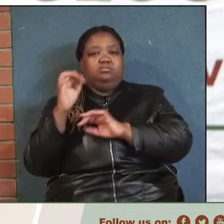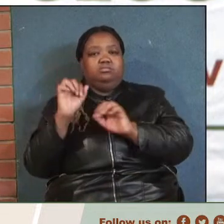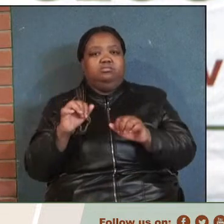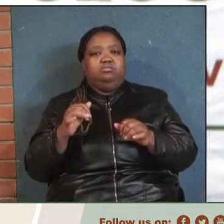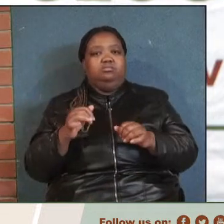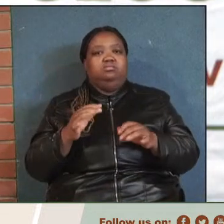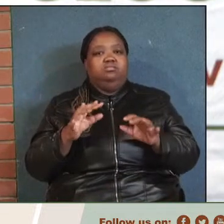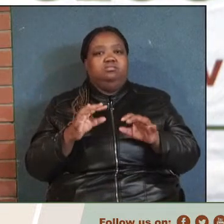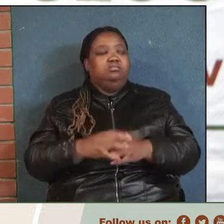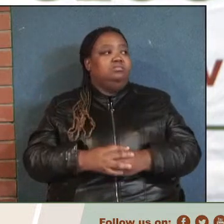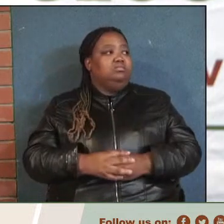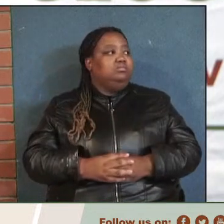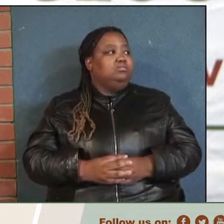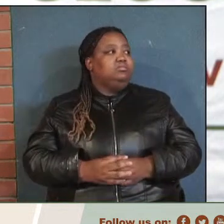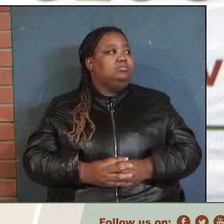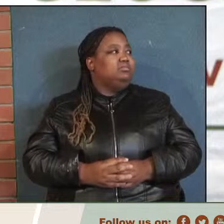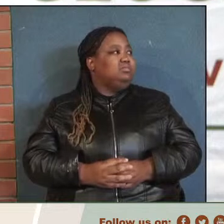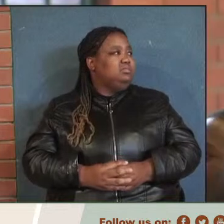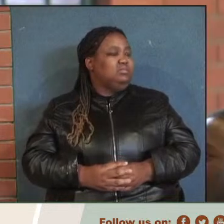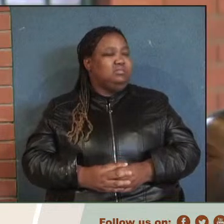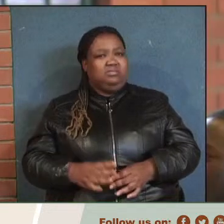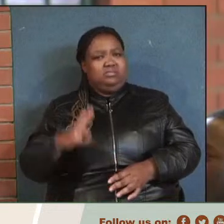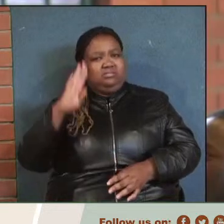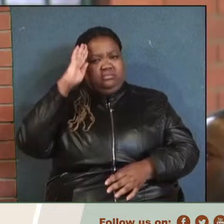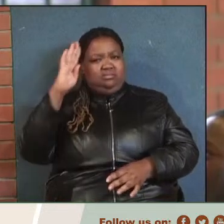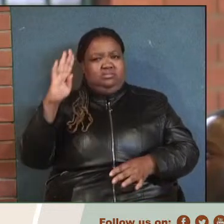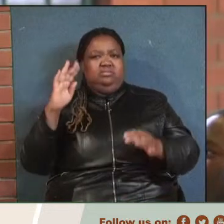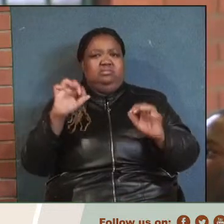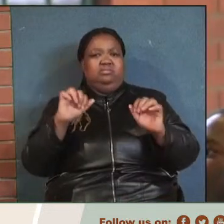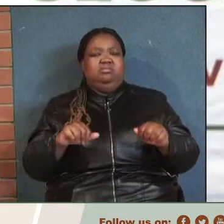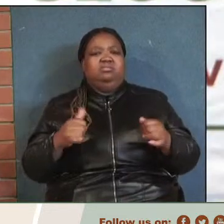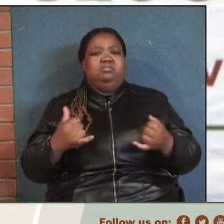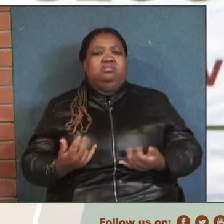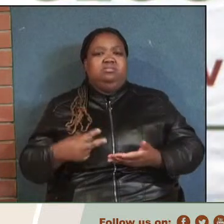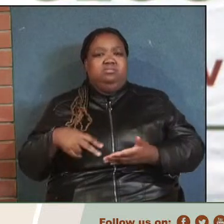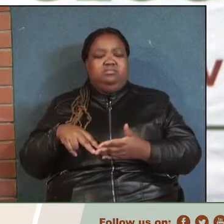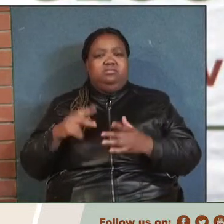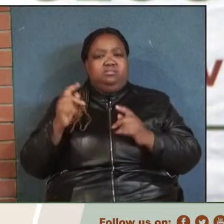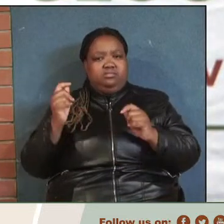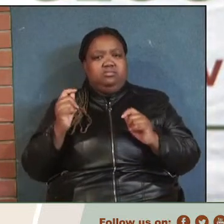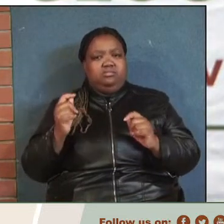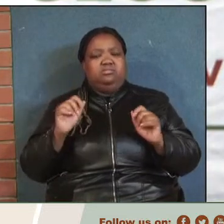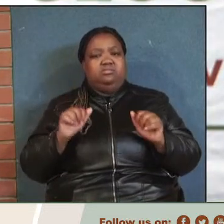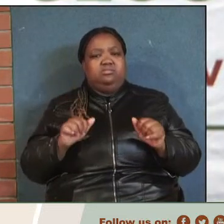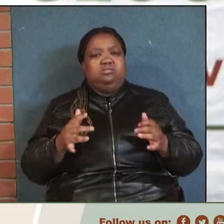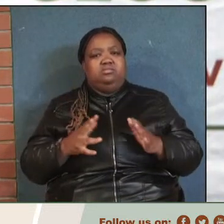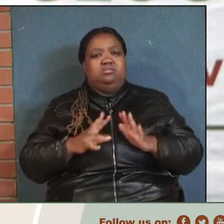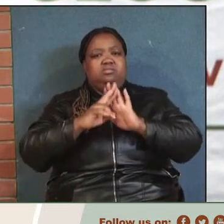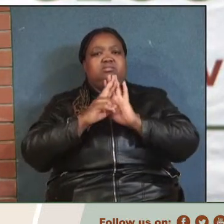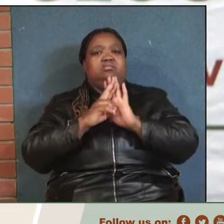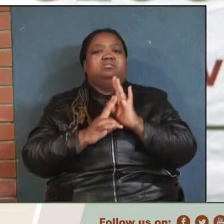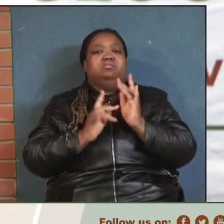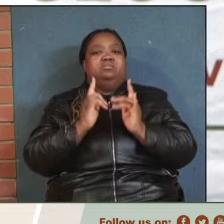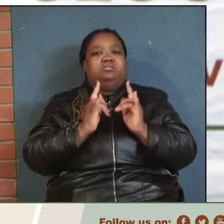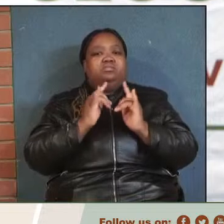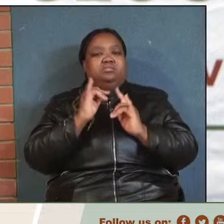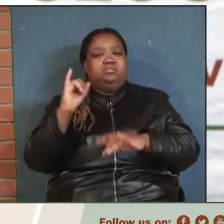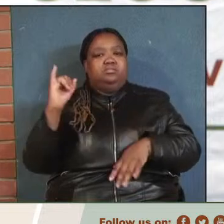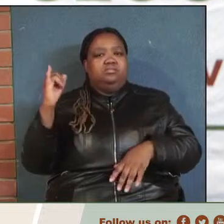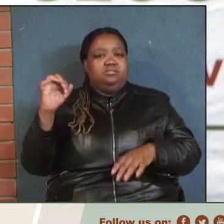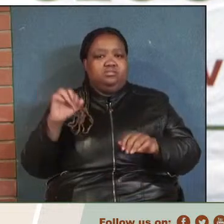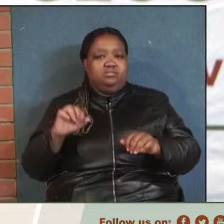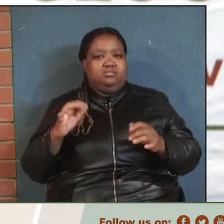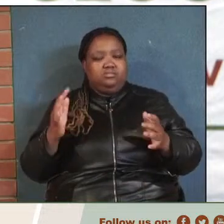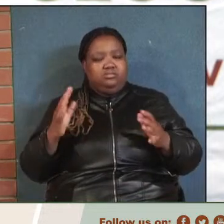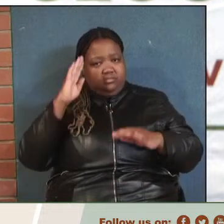you. Greetings to the House at large. Standing before you is Honorable Lebogile Maitufi, representing City of Johannesburg. Upon my